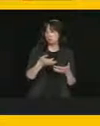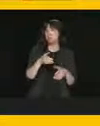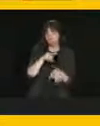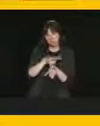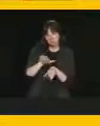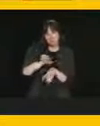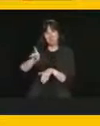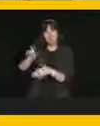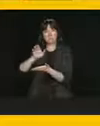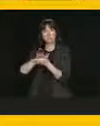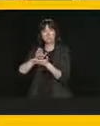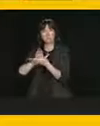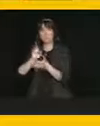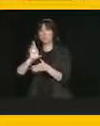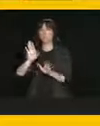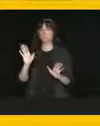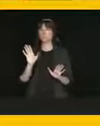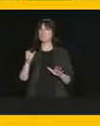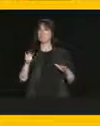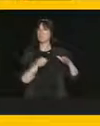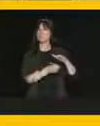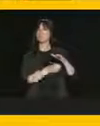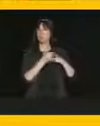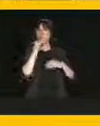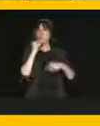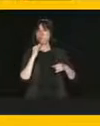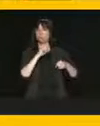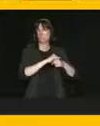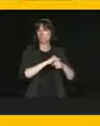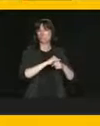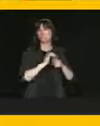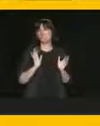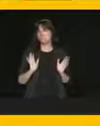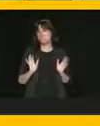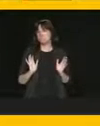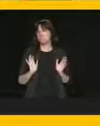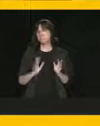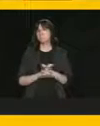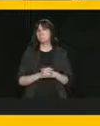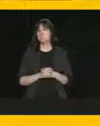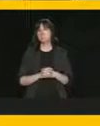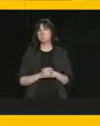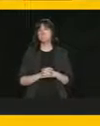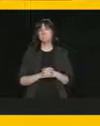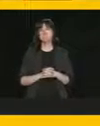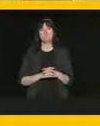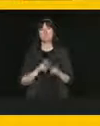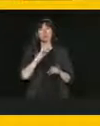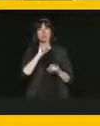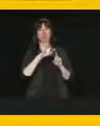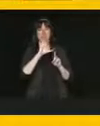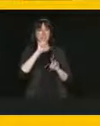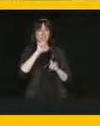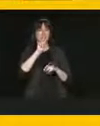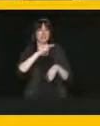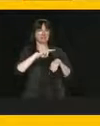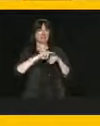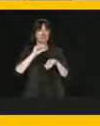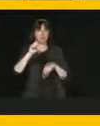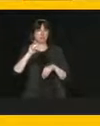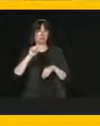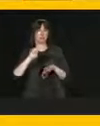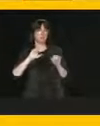be done to protect children and to keep their grandparents safe as well. CTV National News. I just want to follow up there